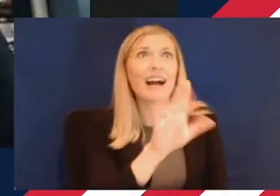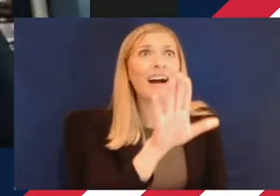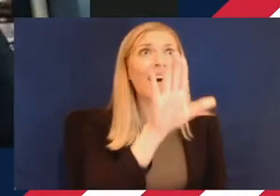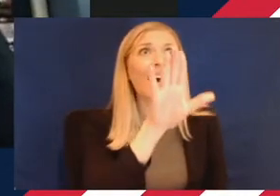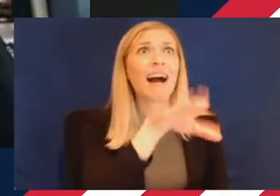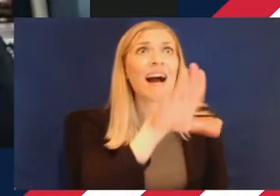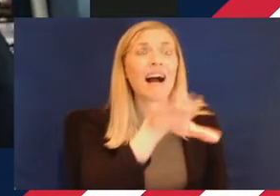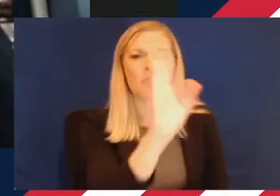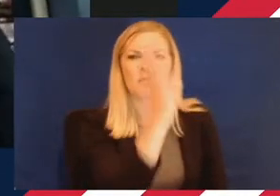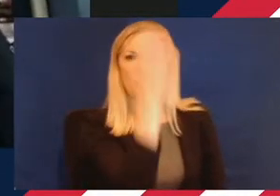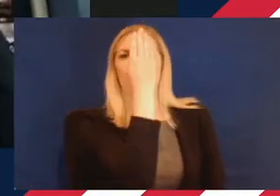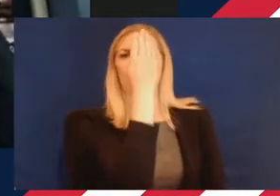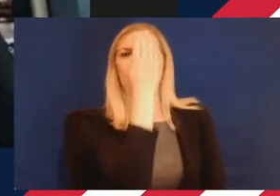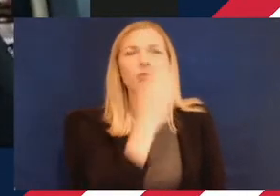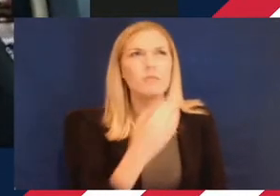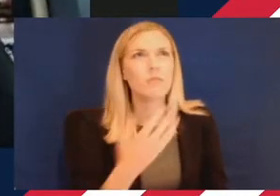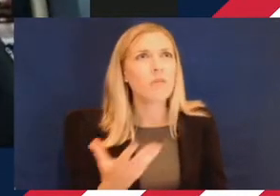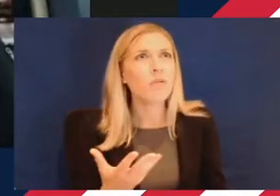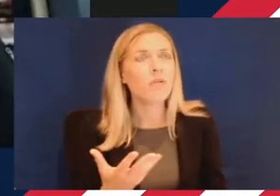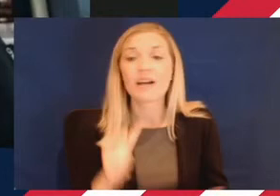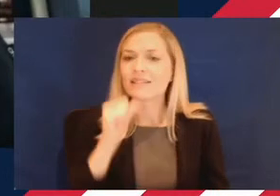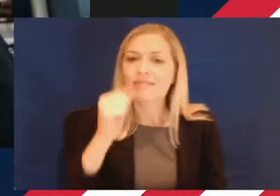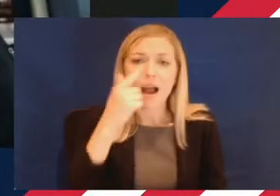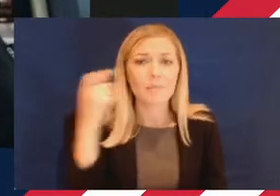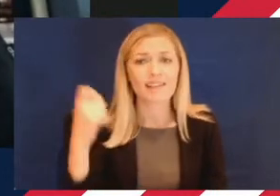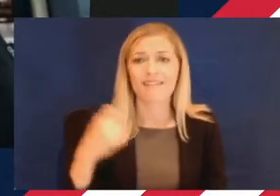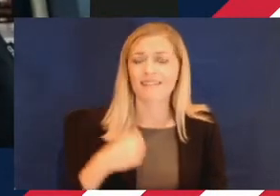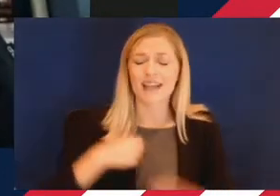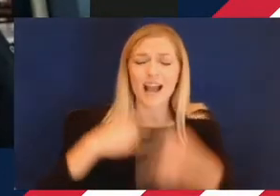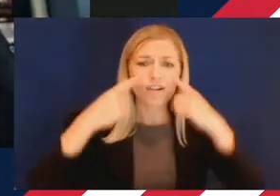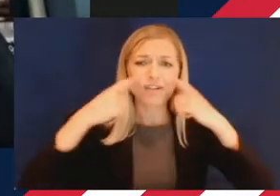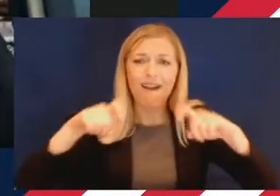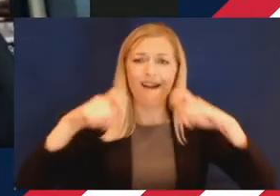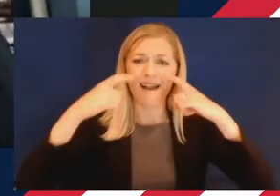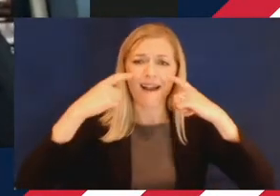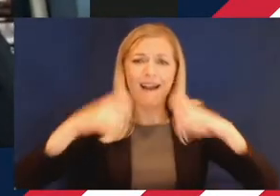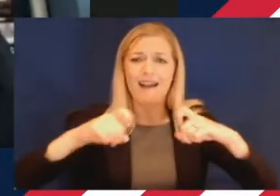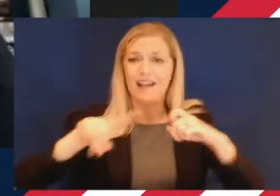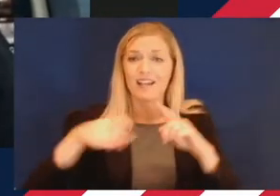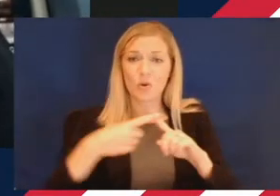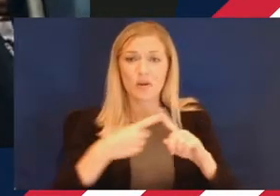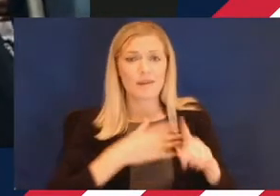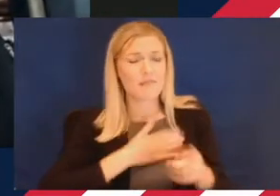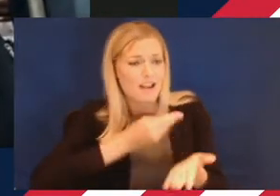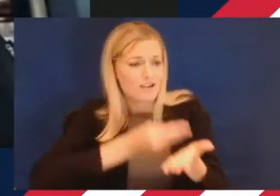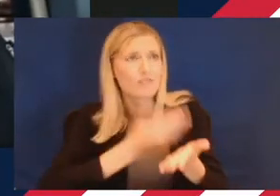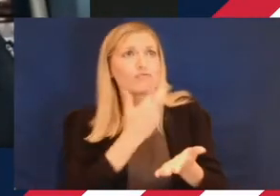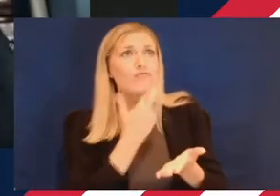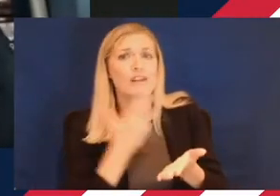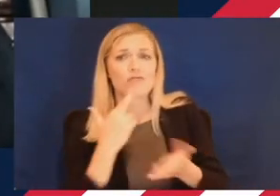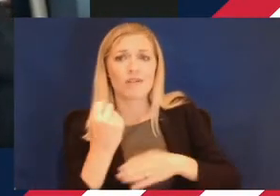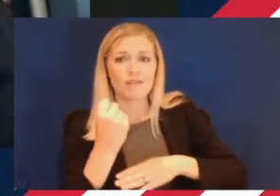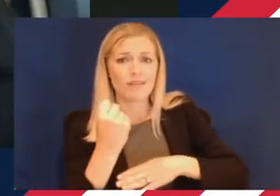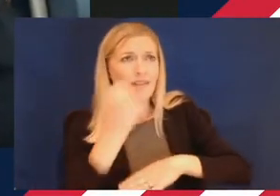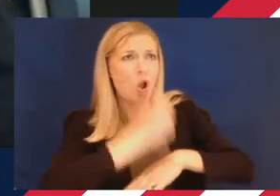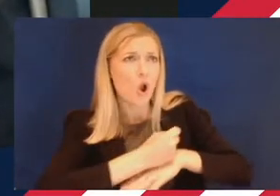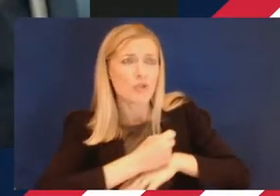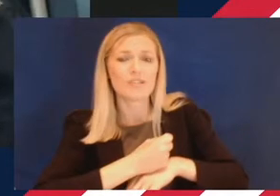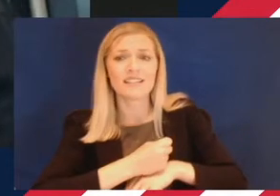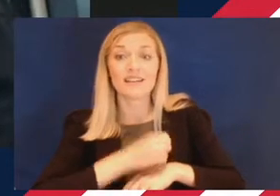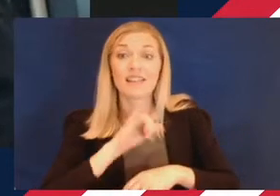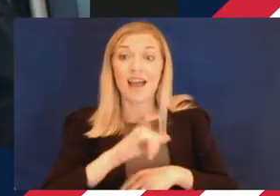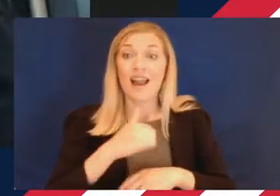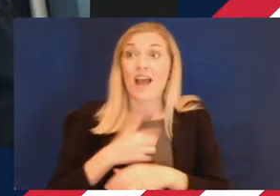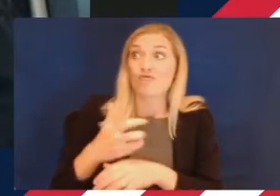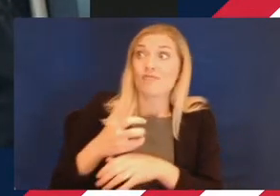public because I closed my beloved restaurant that I got PPP money for my larger restaurant. You know,